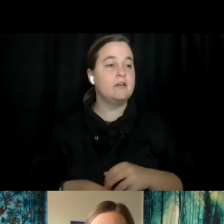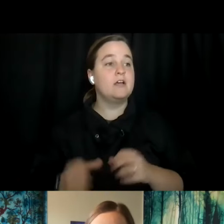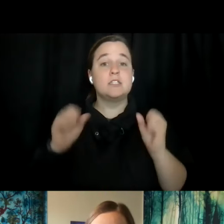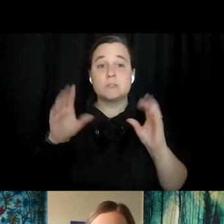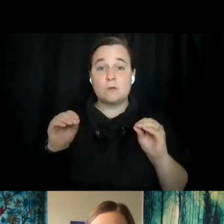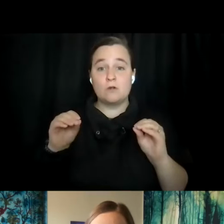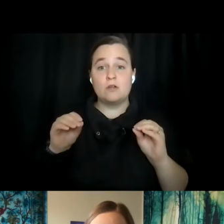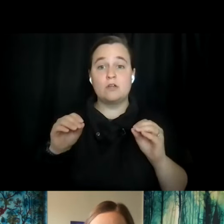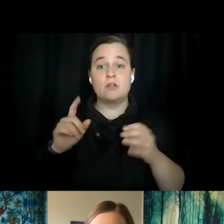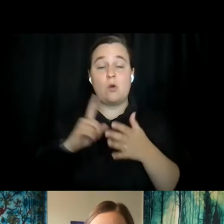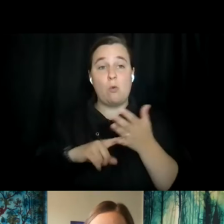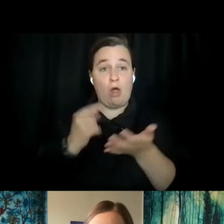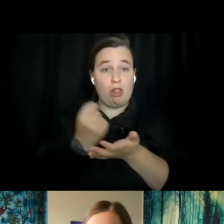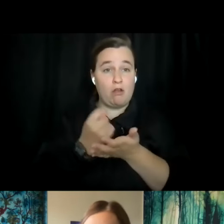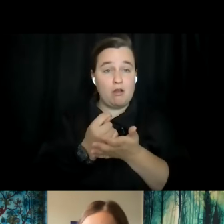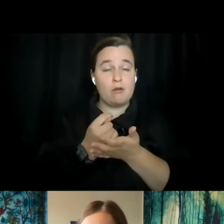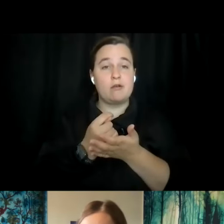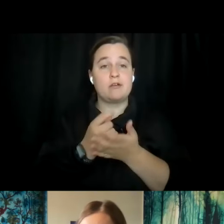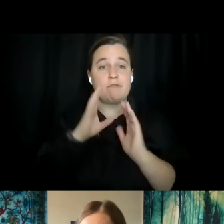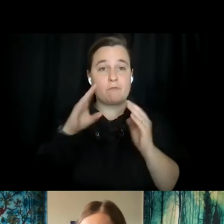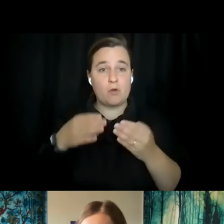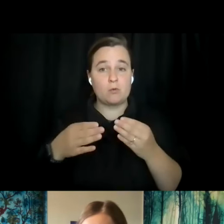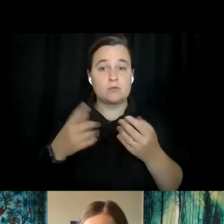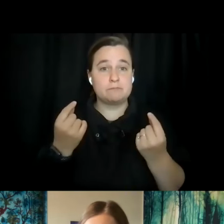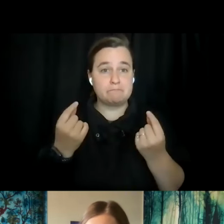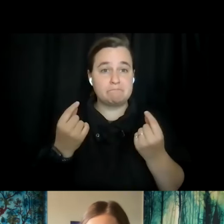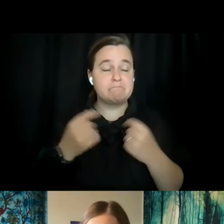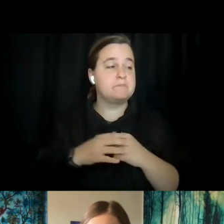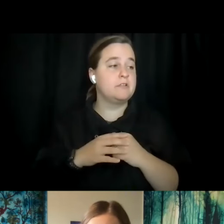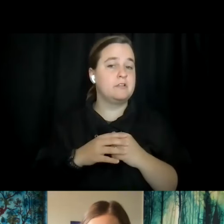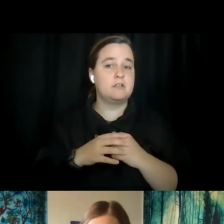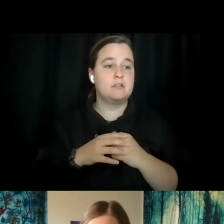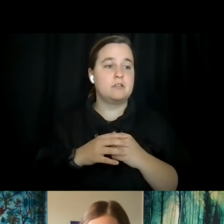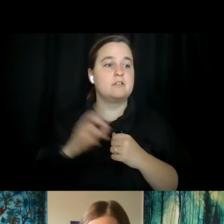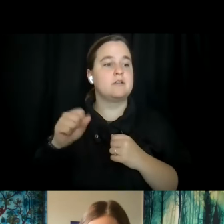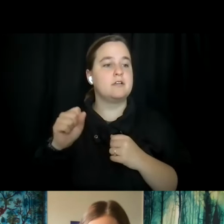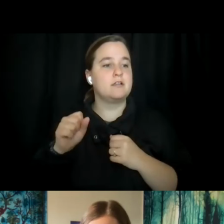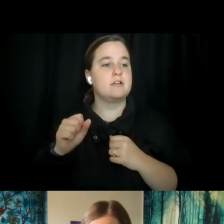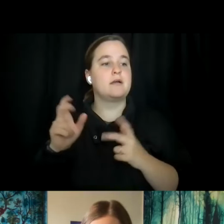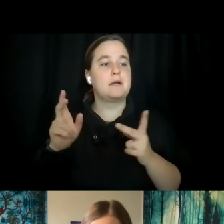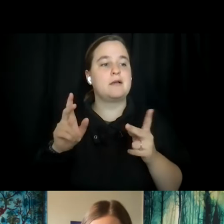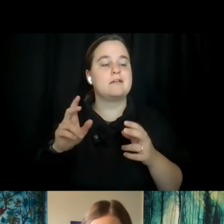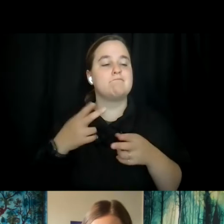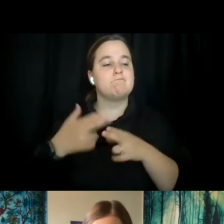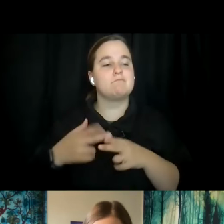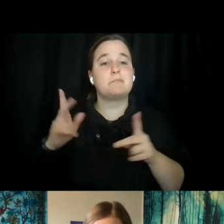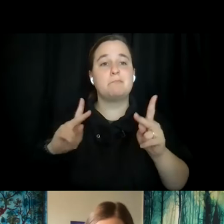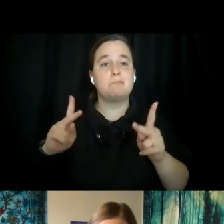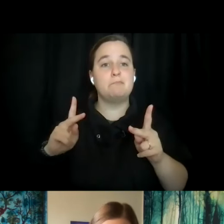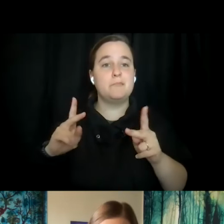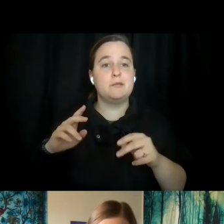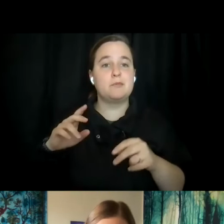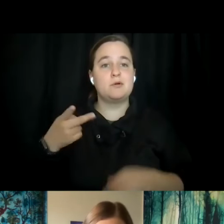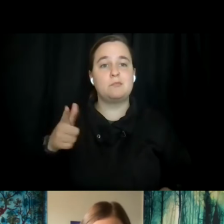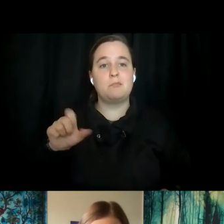So what therapy does is that it acts on, oh yeah, people pleasing, compliance. I'm like searching